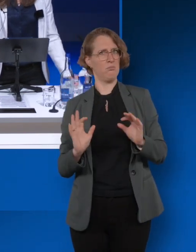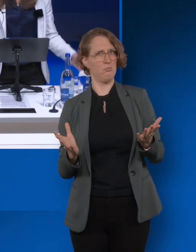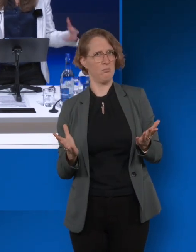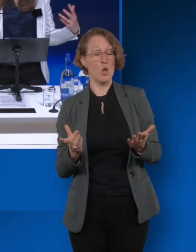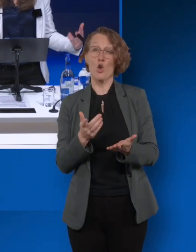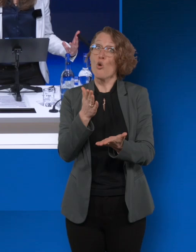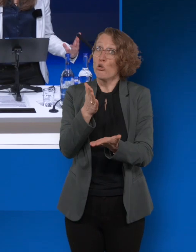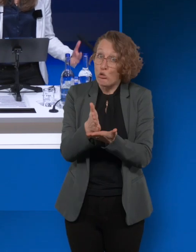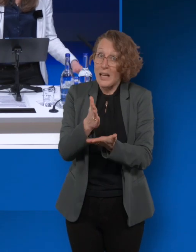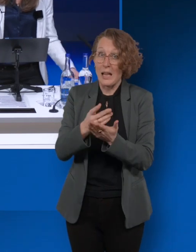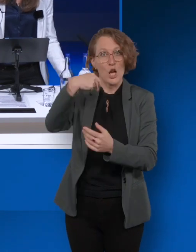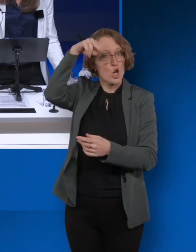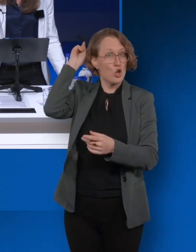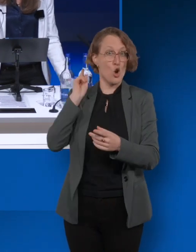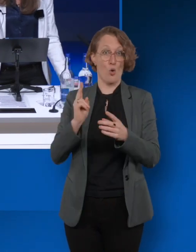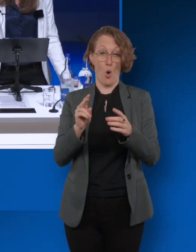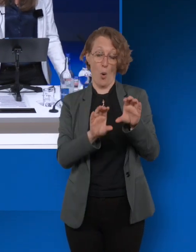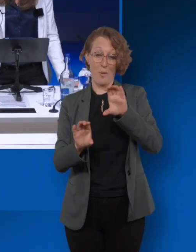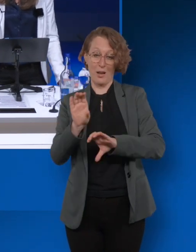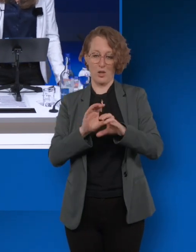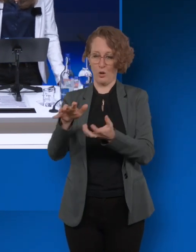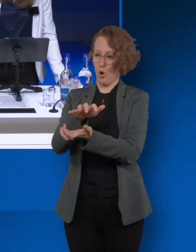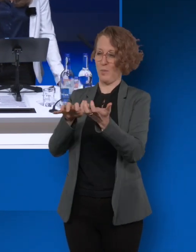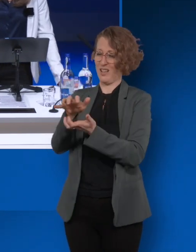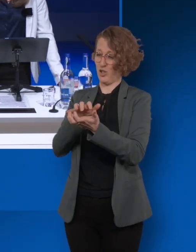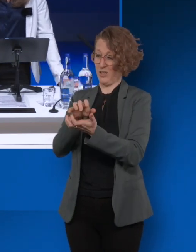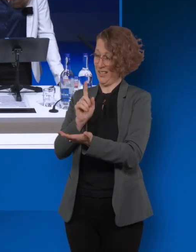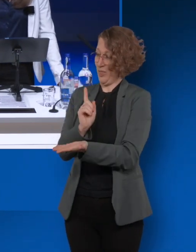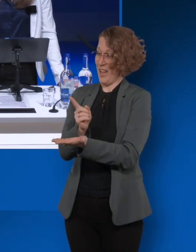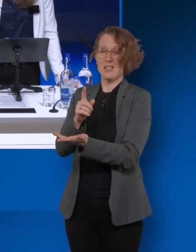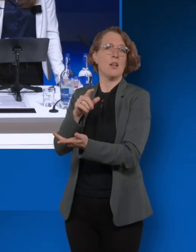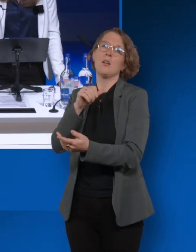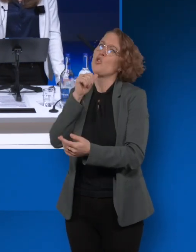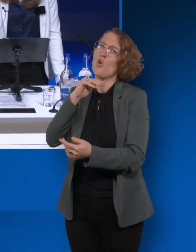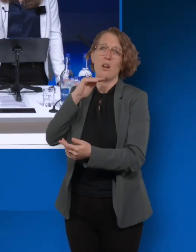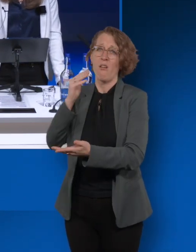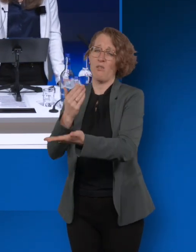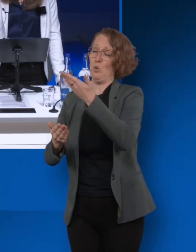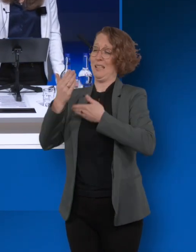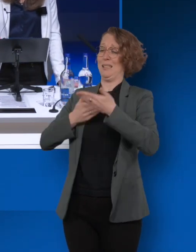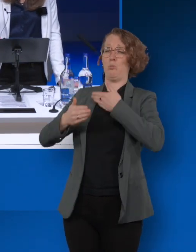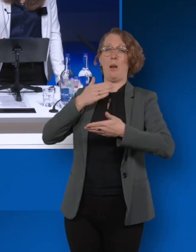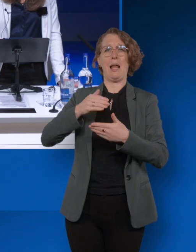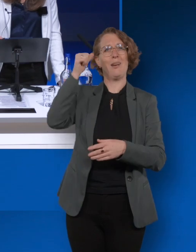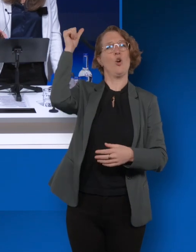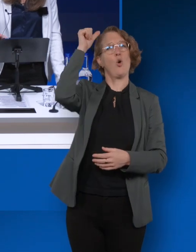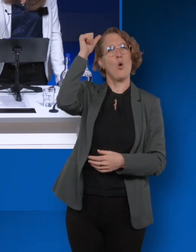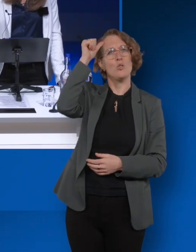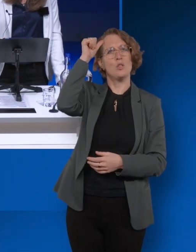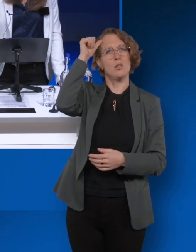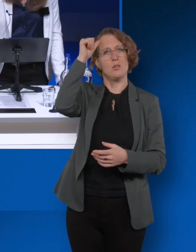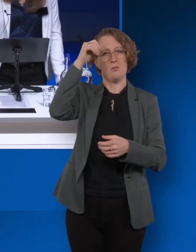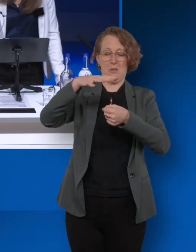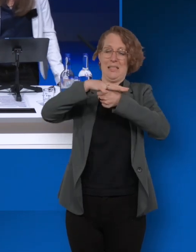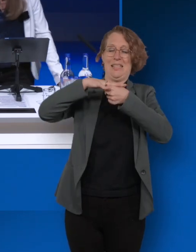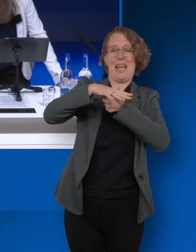reality, neurobiological complexity alone doesn't seem to be enough to explain conscious